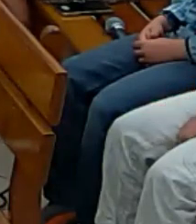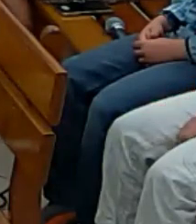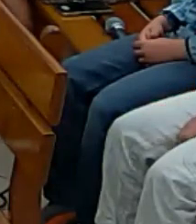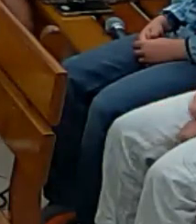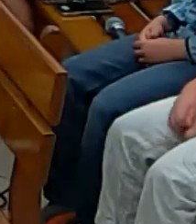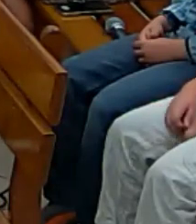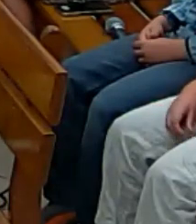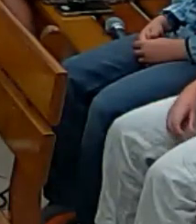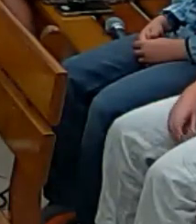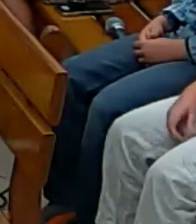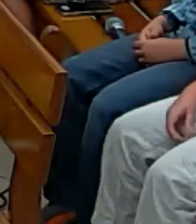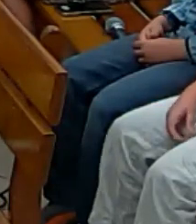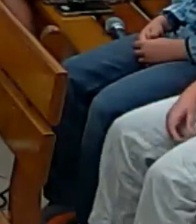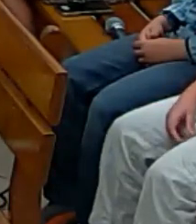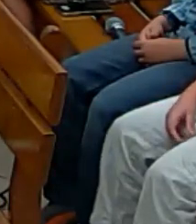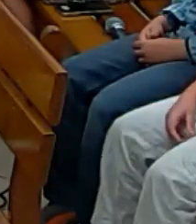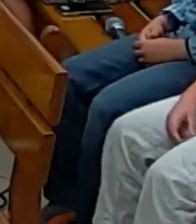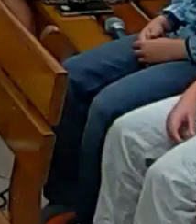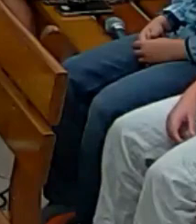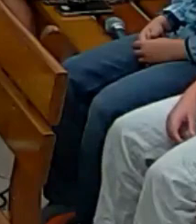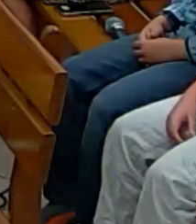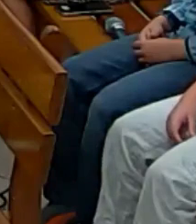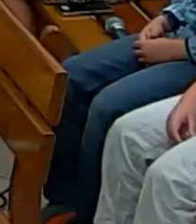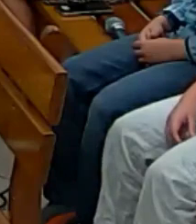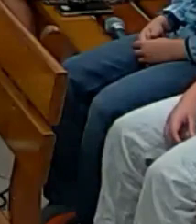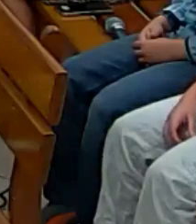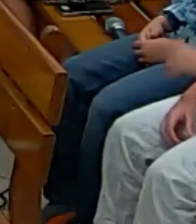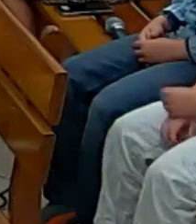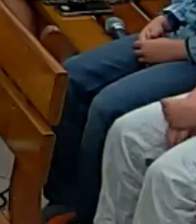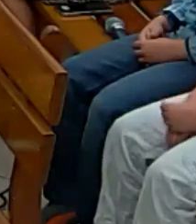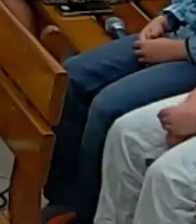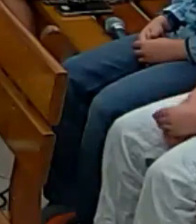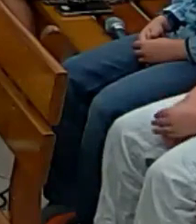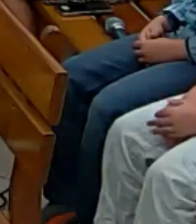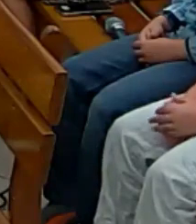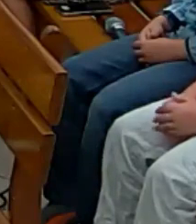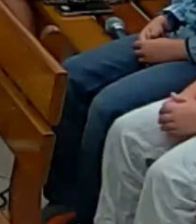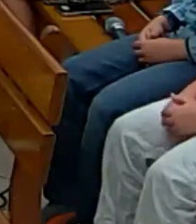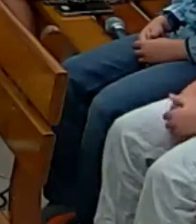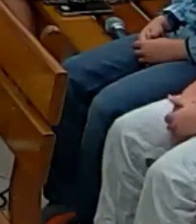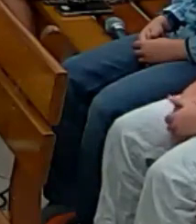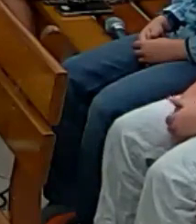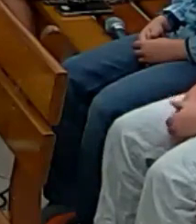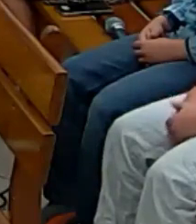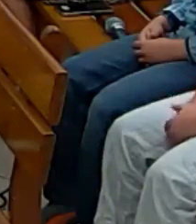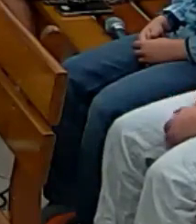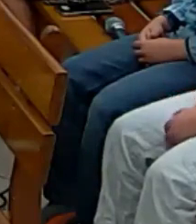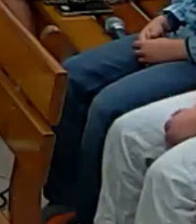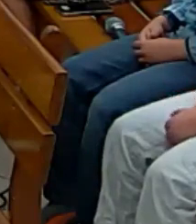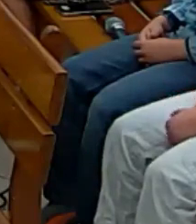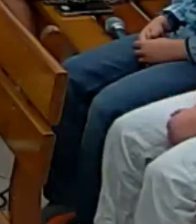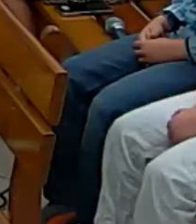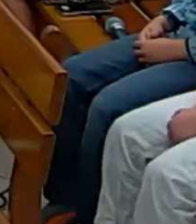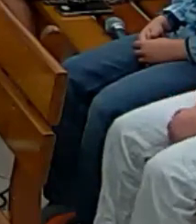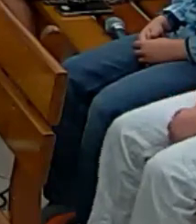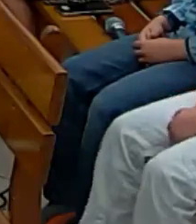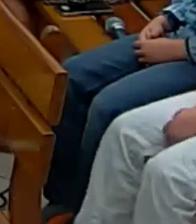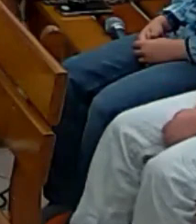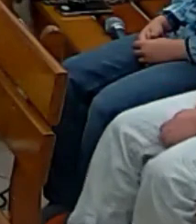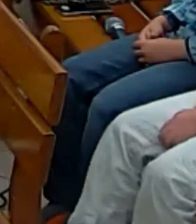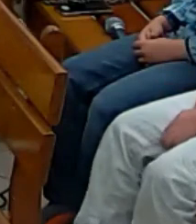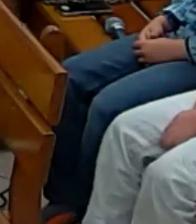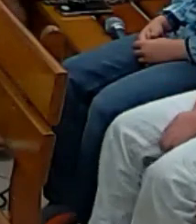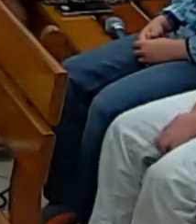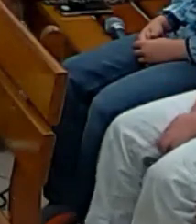day I've been able to see your strong hands upon our children and how you have taken care of